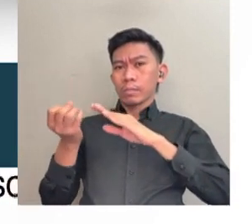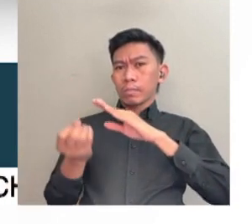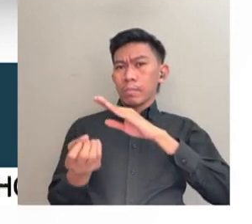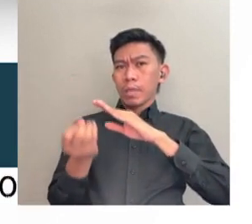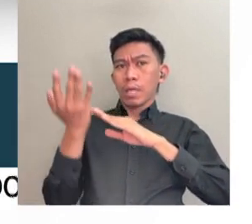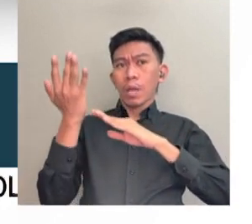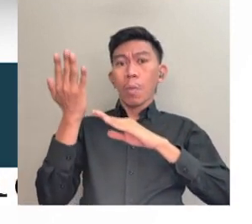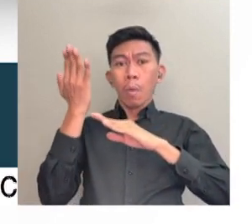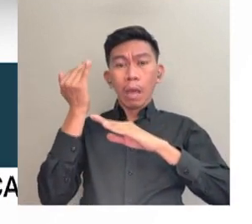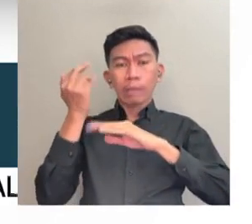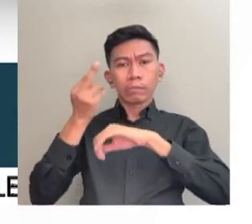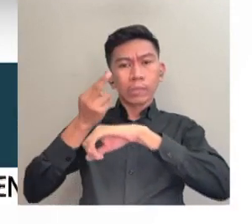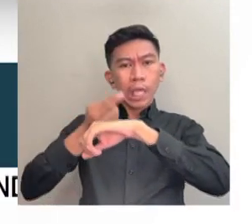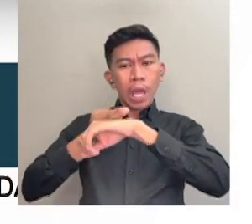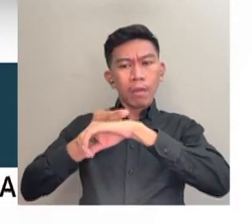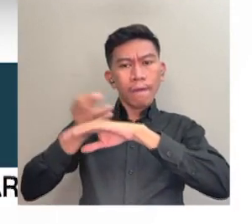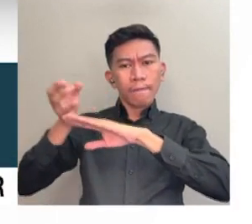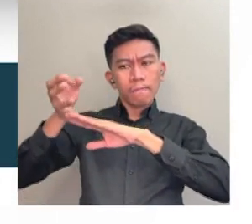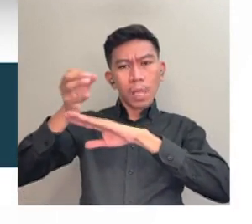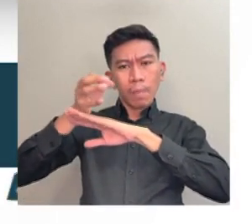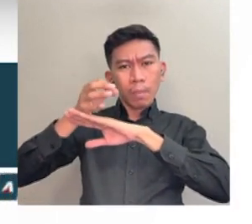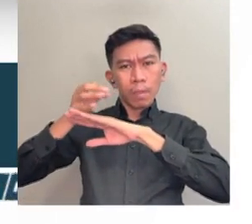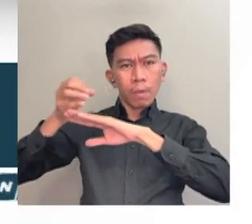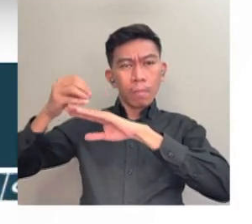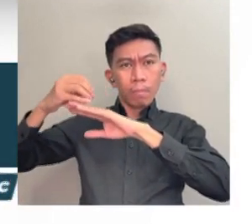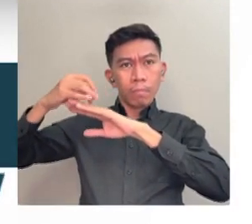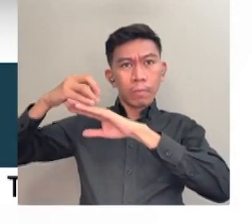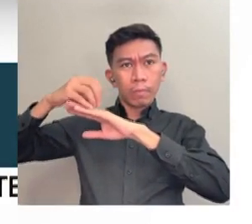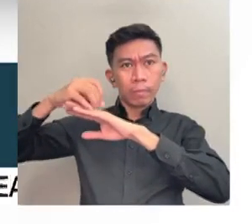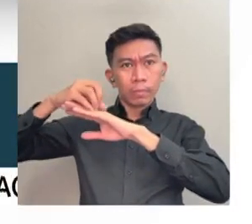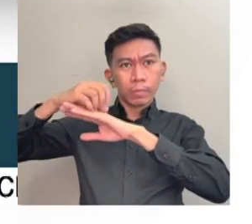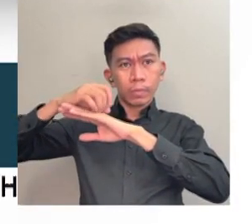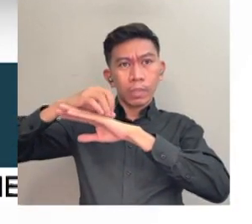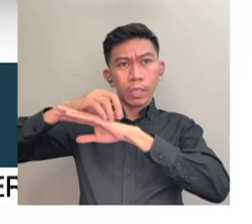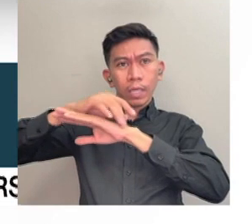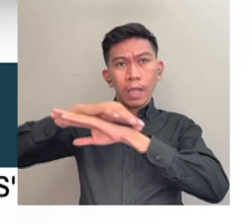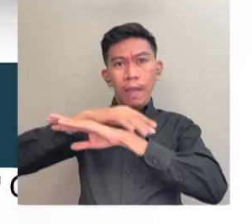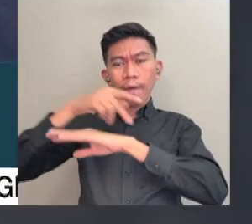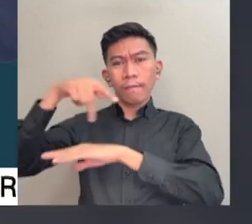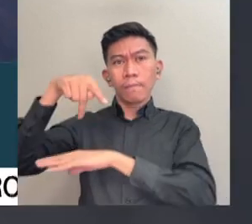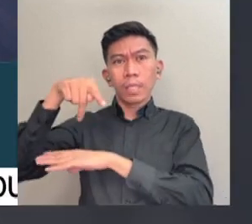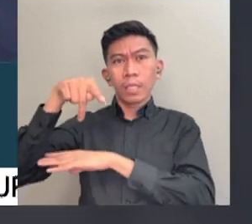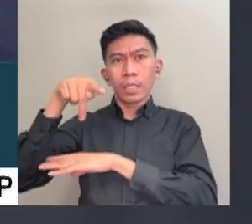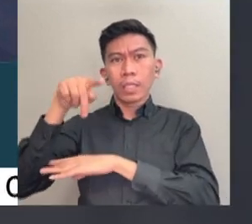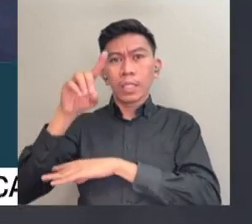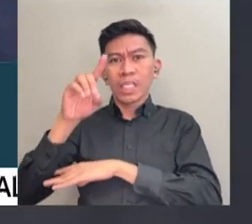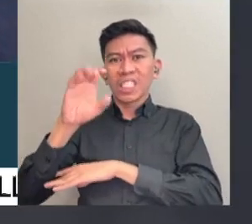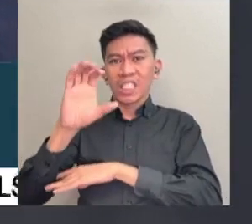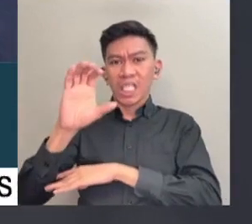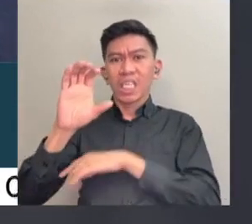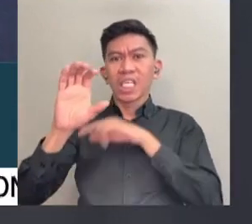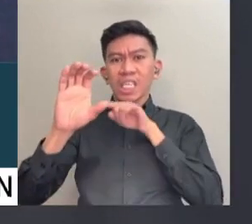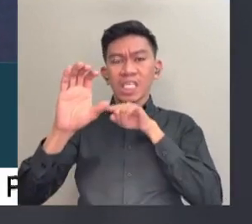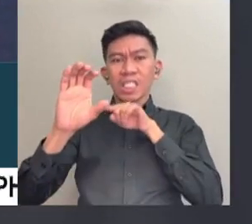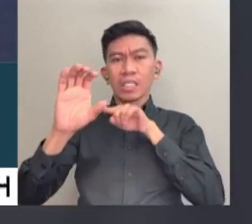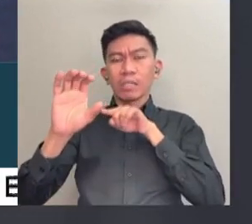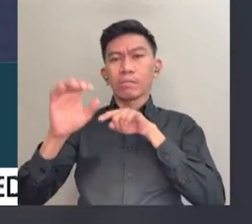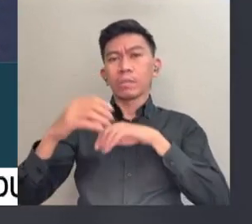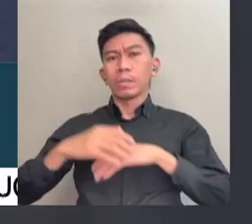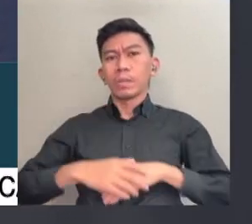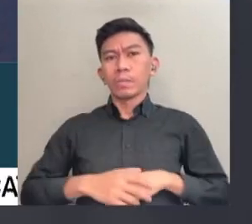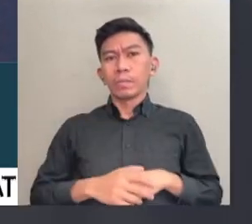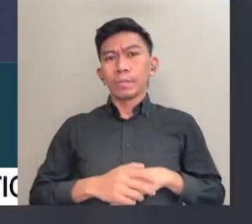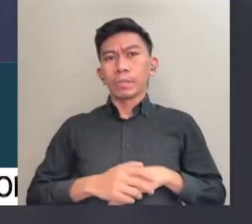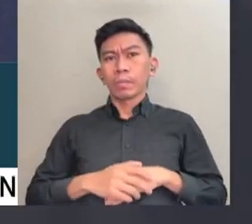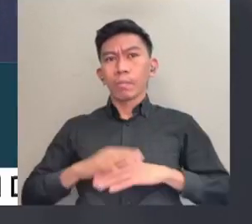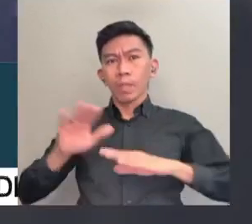na nangyayari ay nag-generate ng mga PDC, pyroclastic density current. The extrusive eruption is the reason why